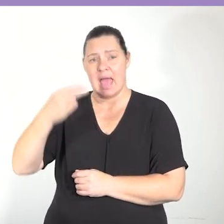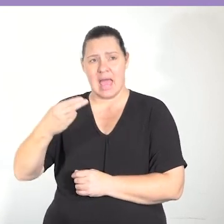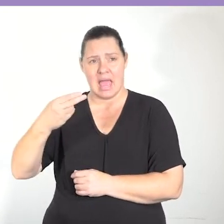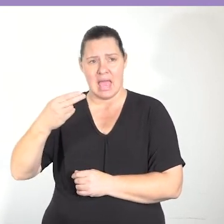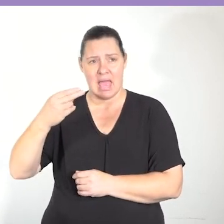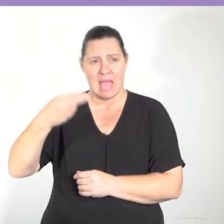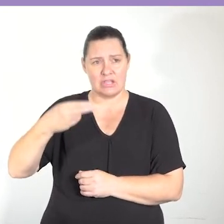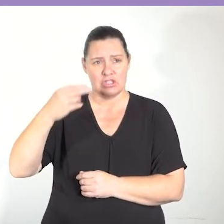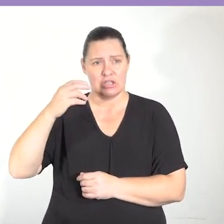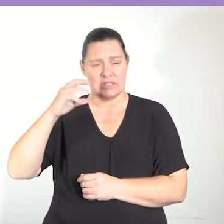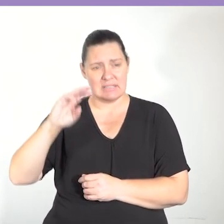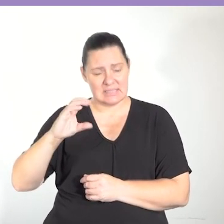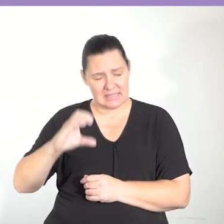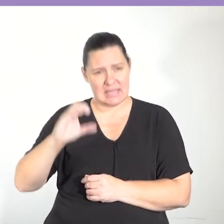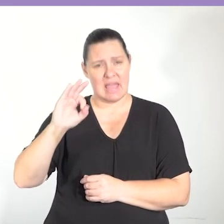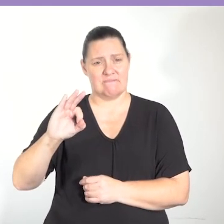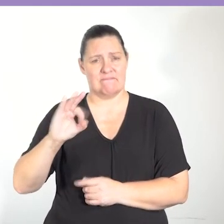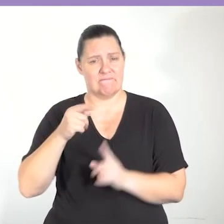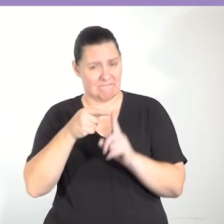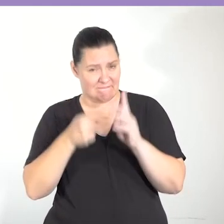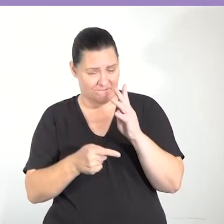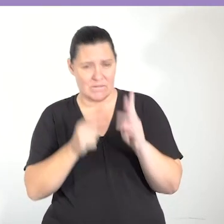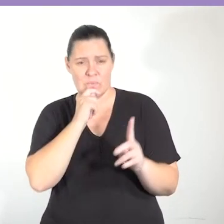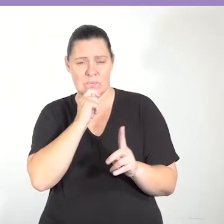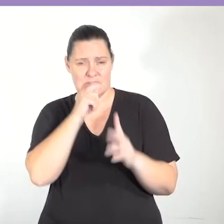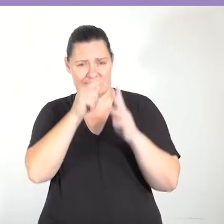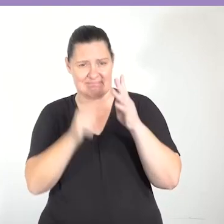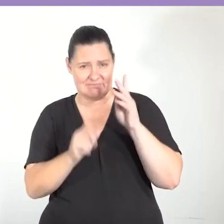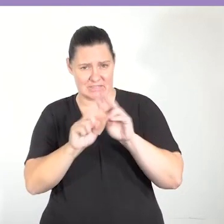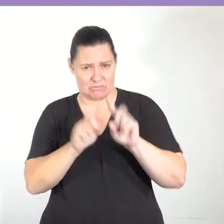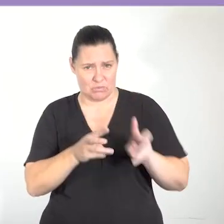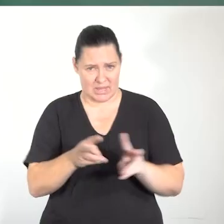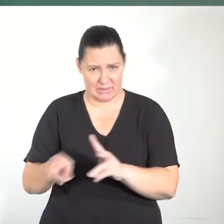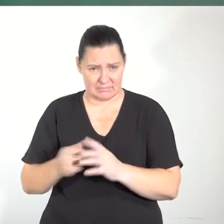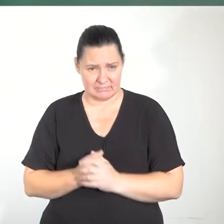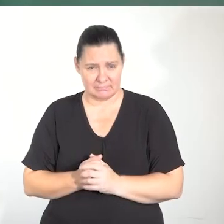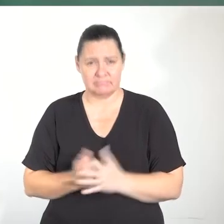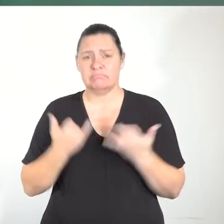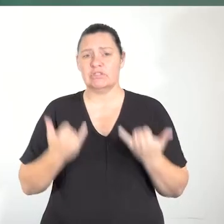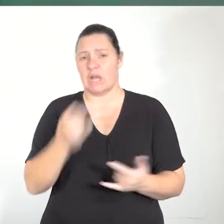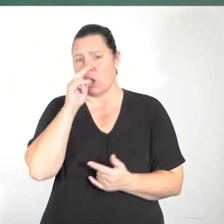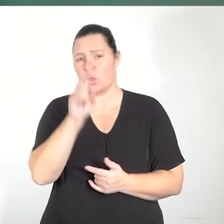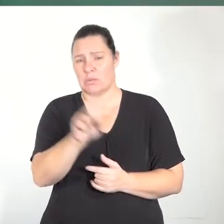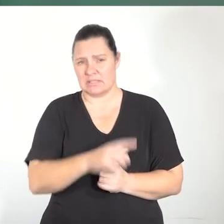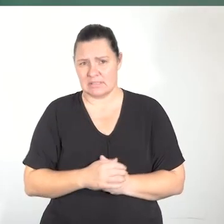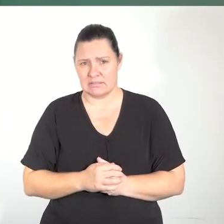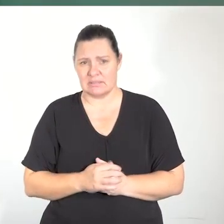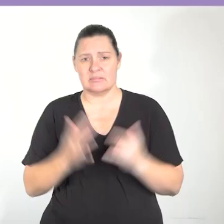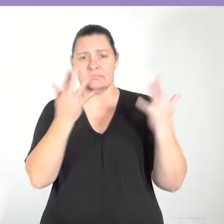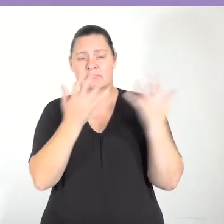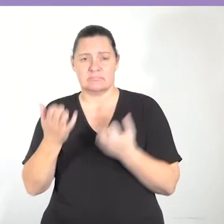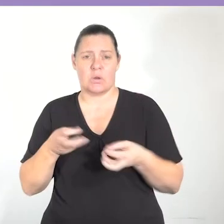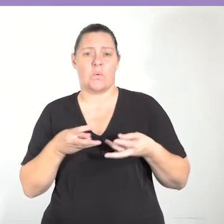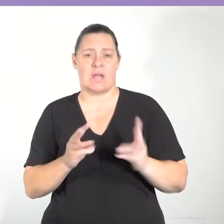using prime factorization. So, in today's lesson, this is what we are going to look at. We are going to look at